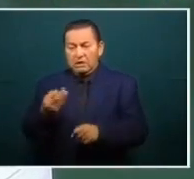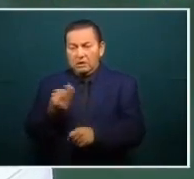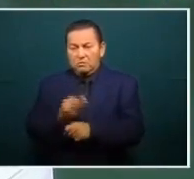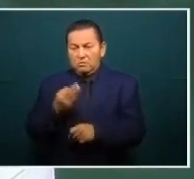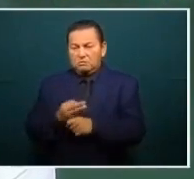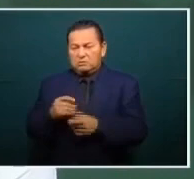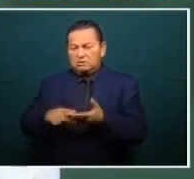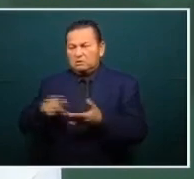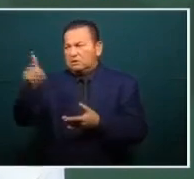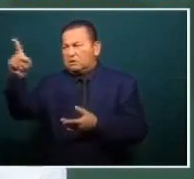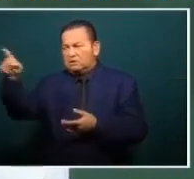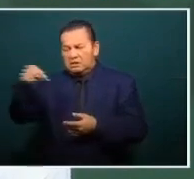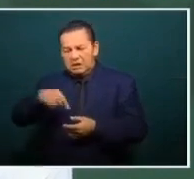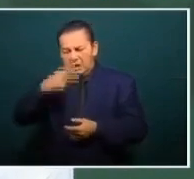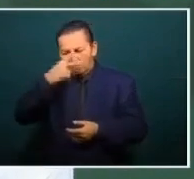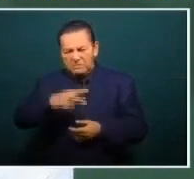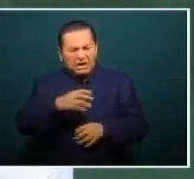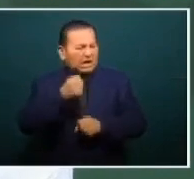that you can't